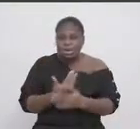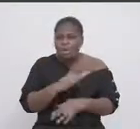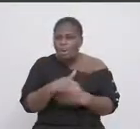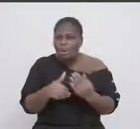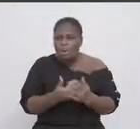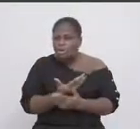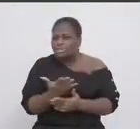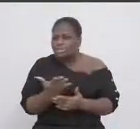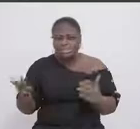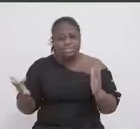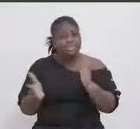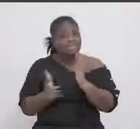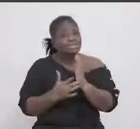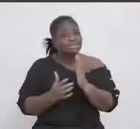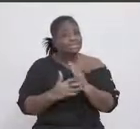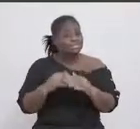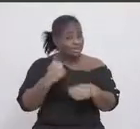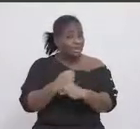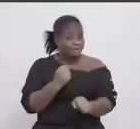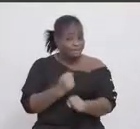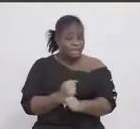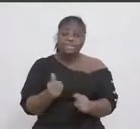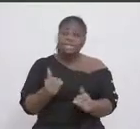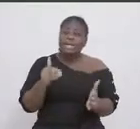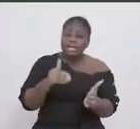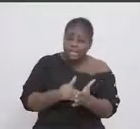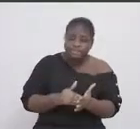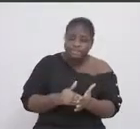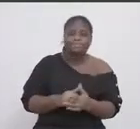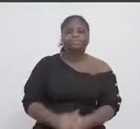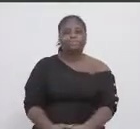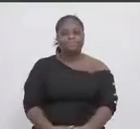these technologies are made. Then again,